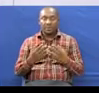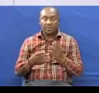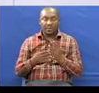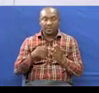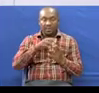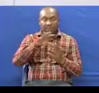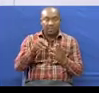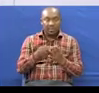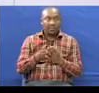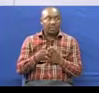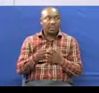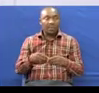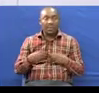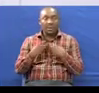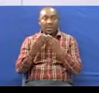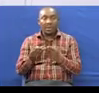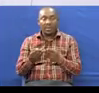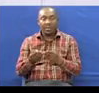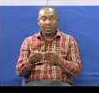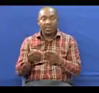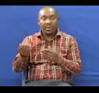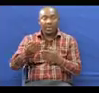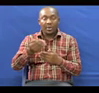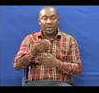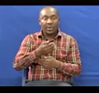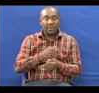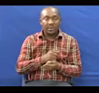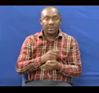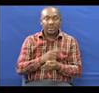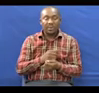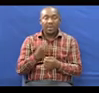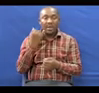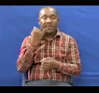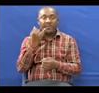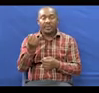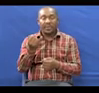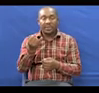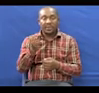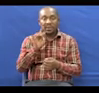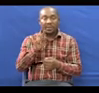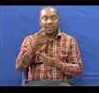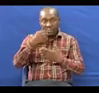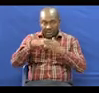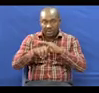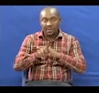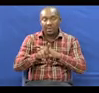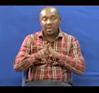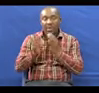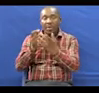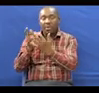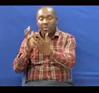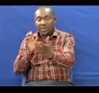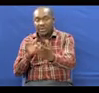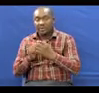This help in getting the informations or help in collecting of the informations that